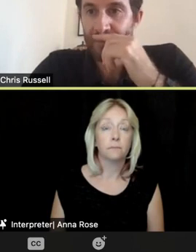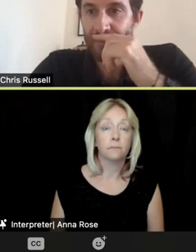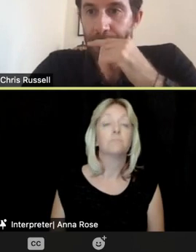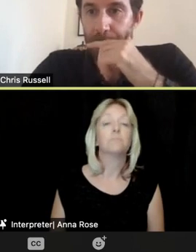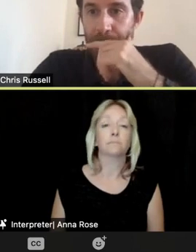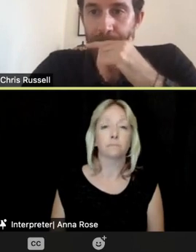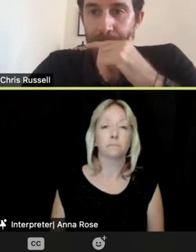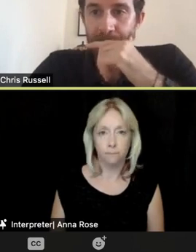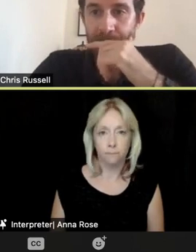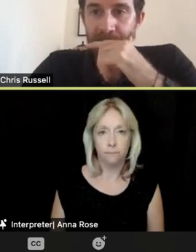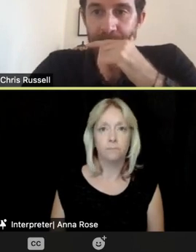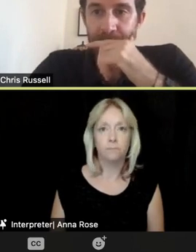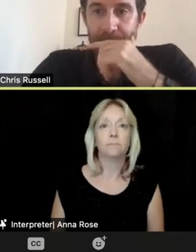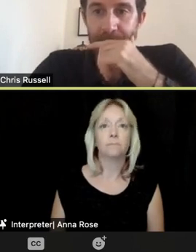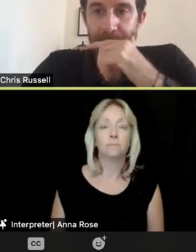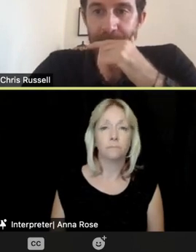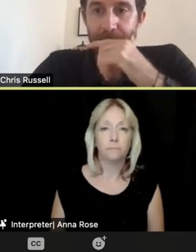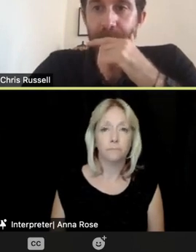Yes. Okay, Maeve.